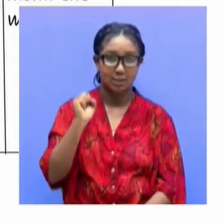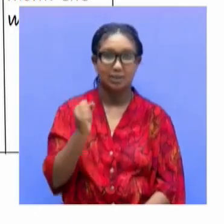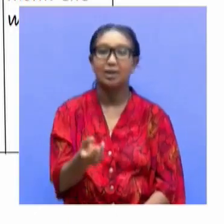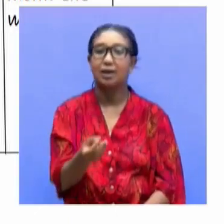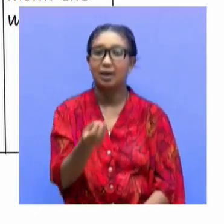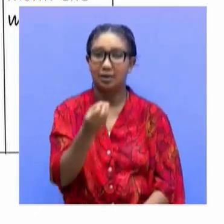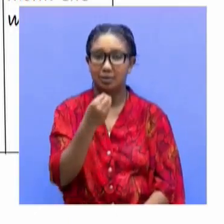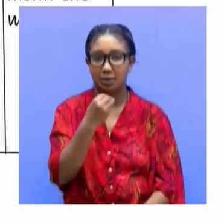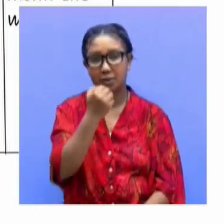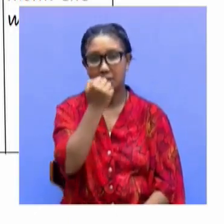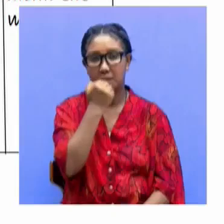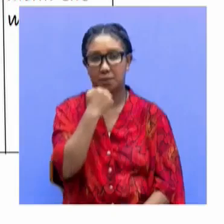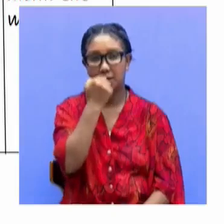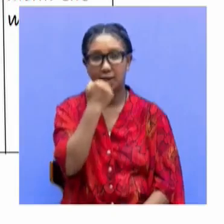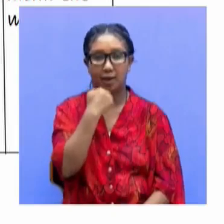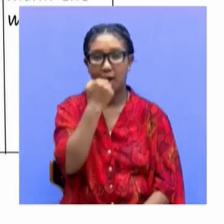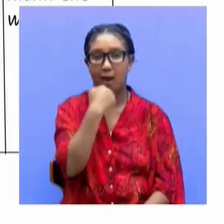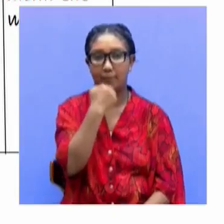eating